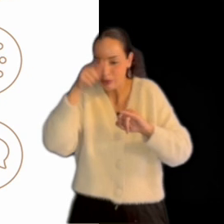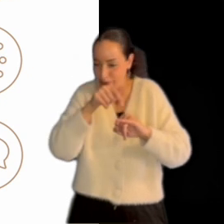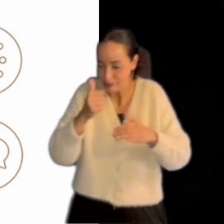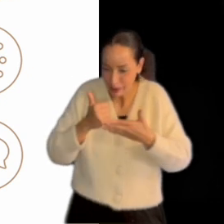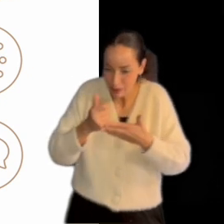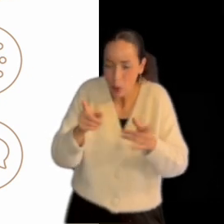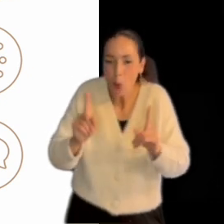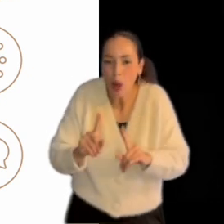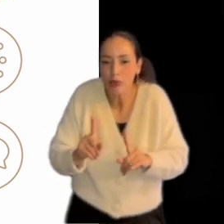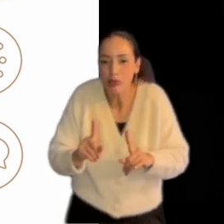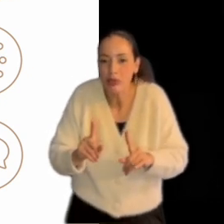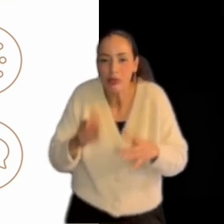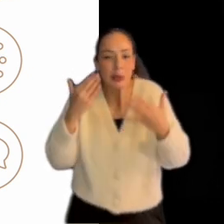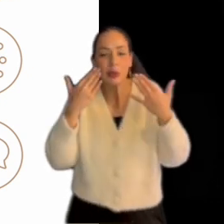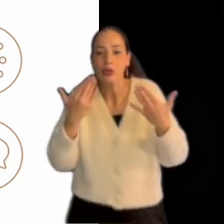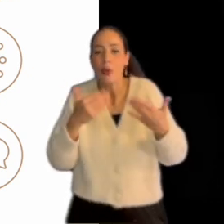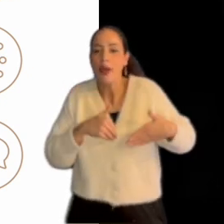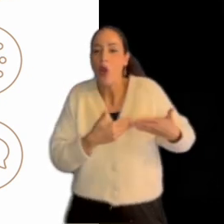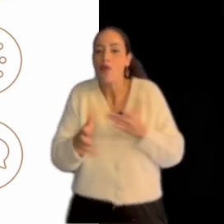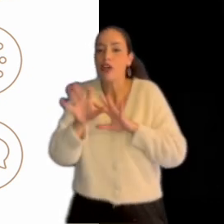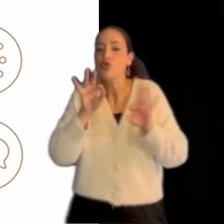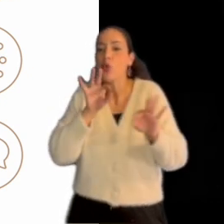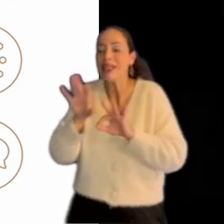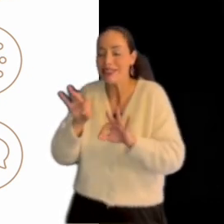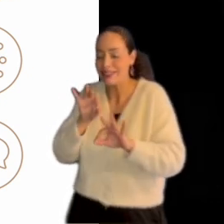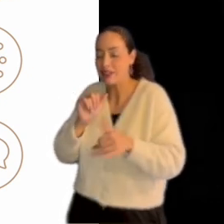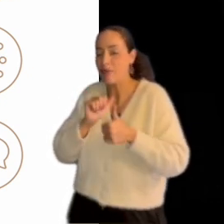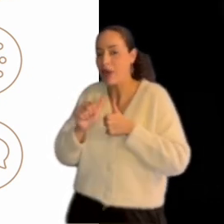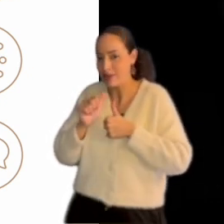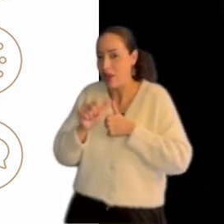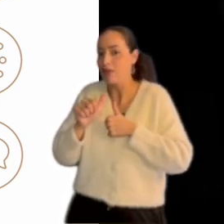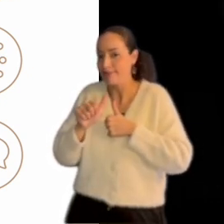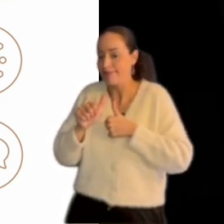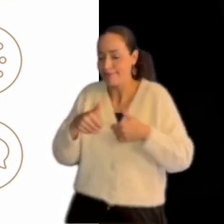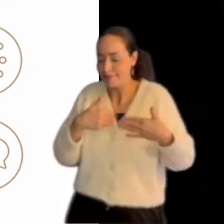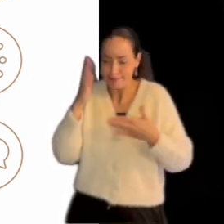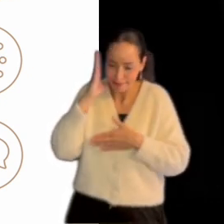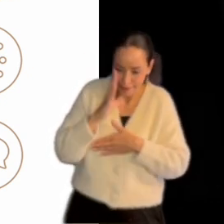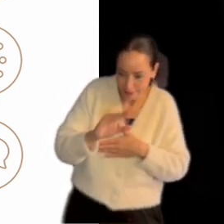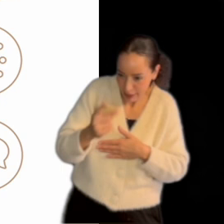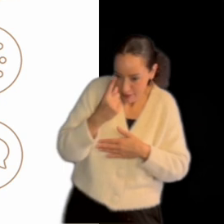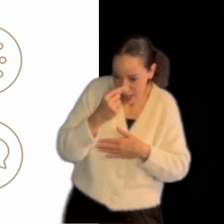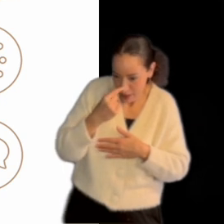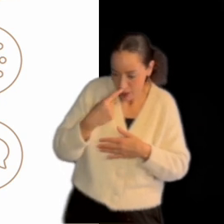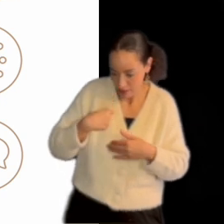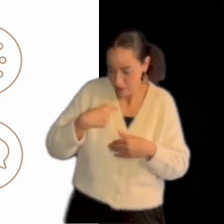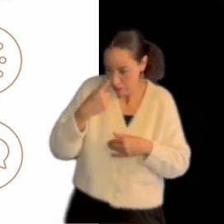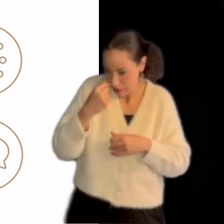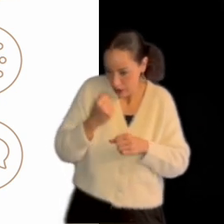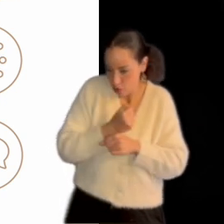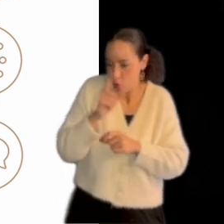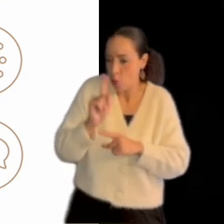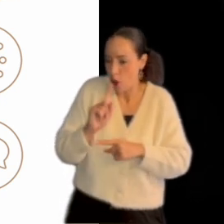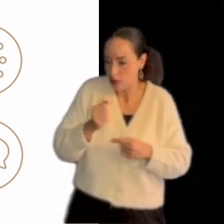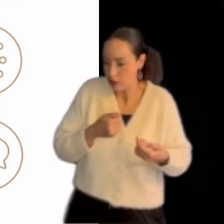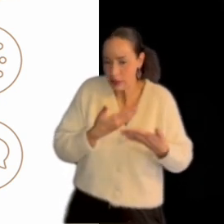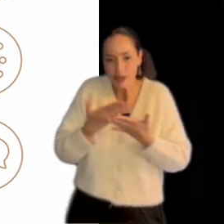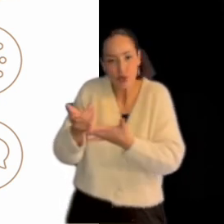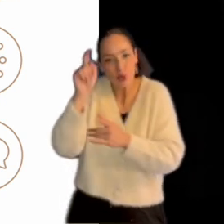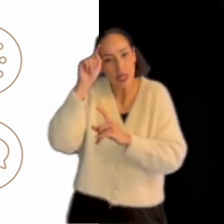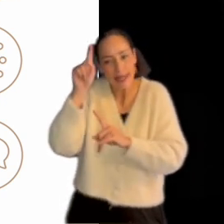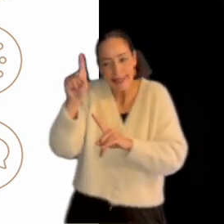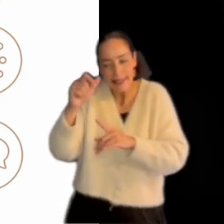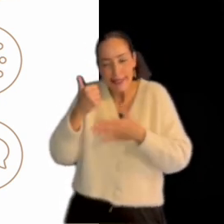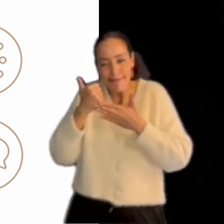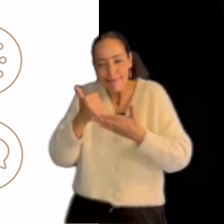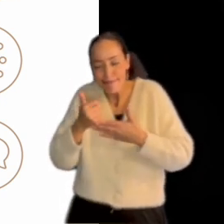can do, and introduce ideas of what might help. When someone isn't able to tell you what they want or need, they very often can tell you what they